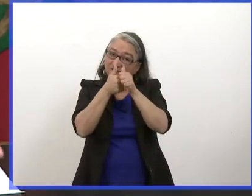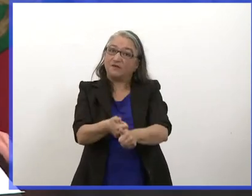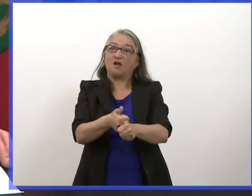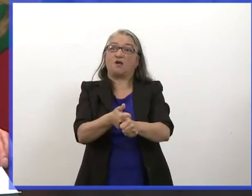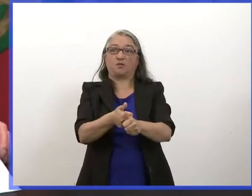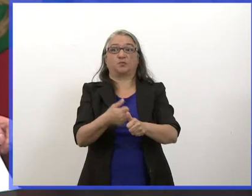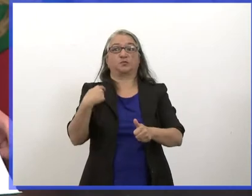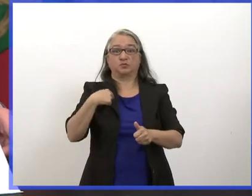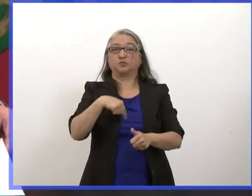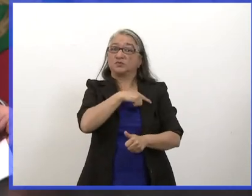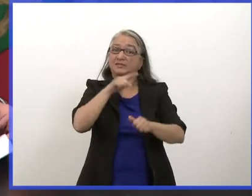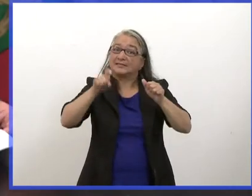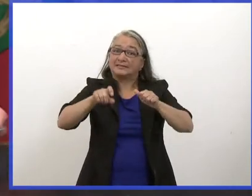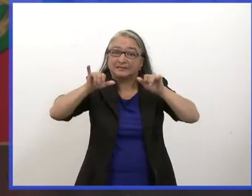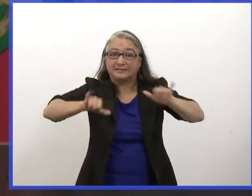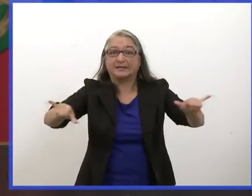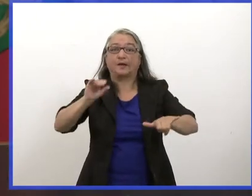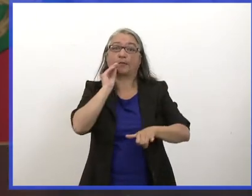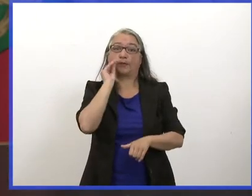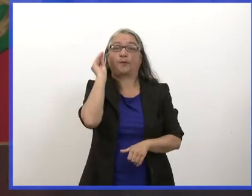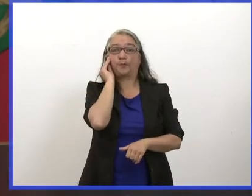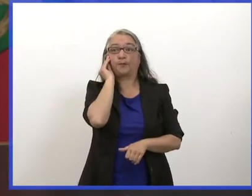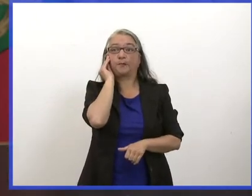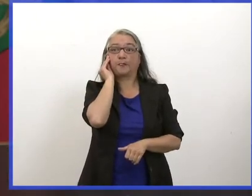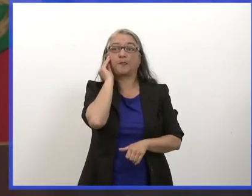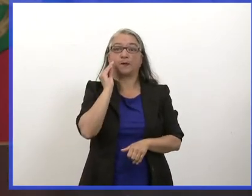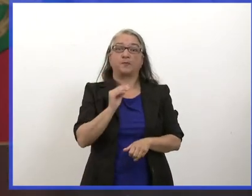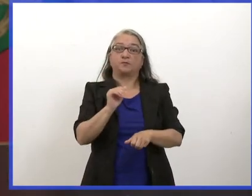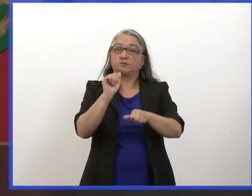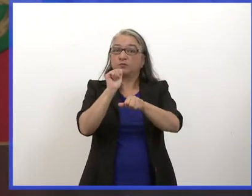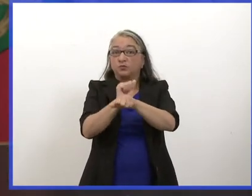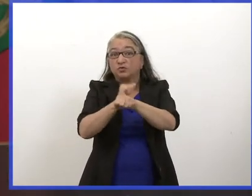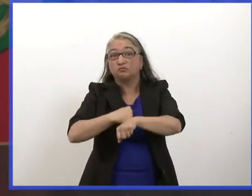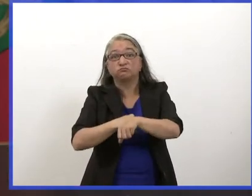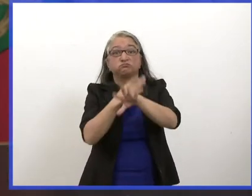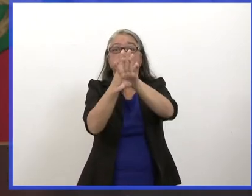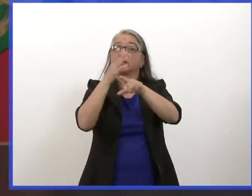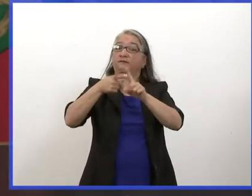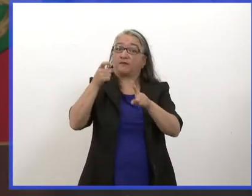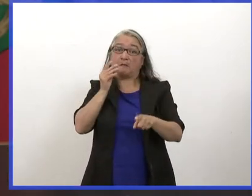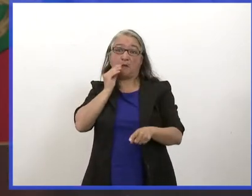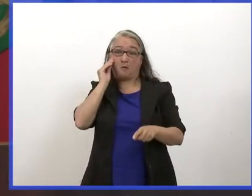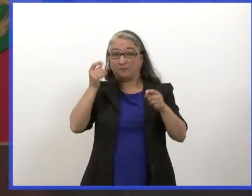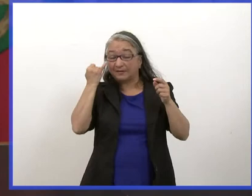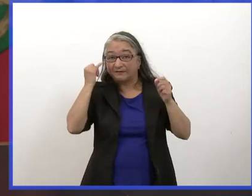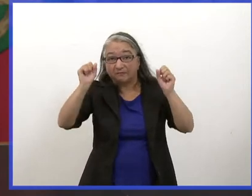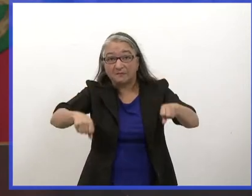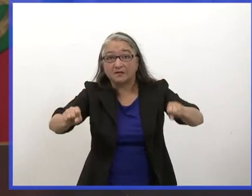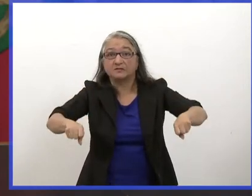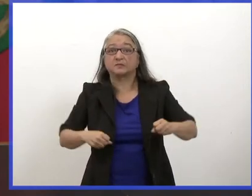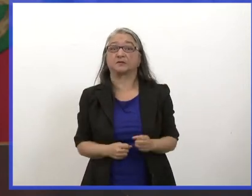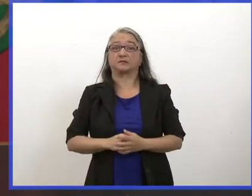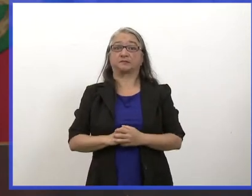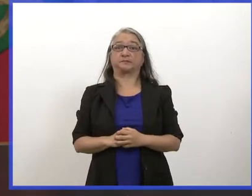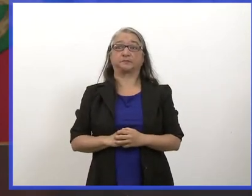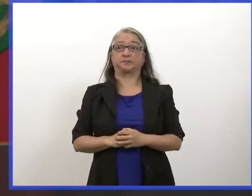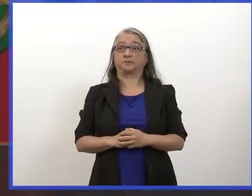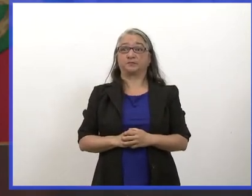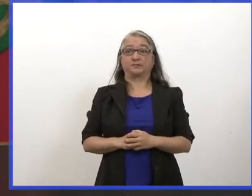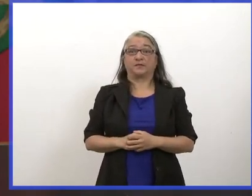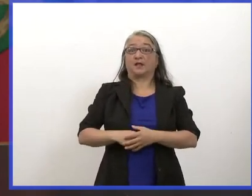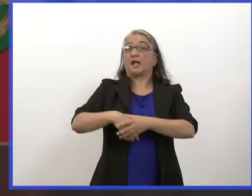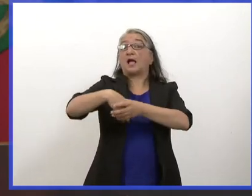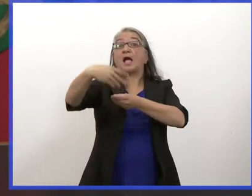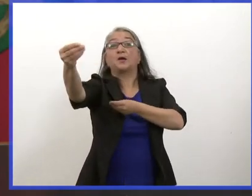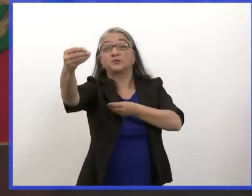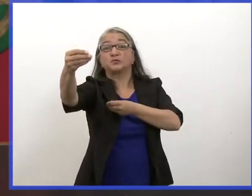whenever possible, go out only for essential items and only when absolutely necessary. Do not gather with